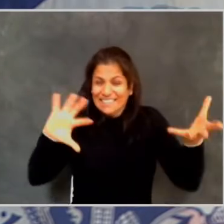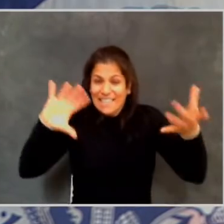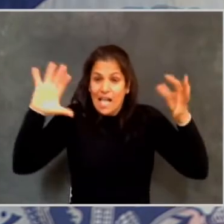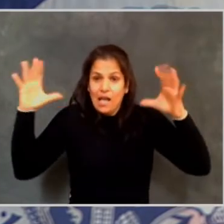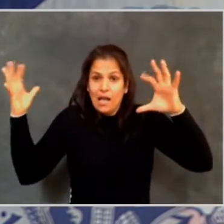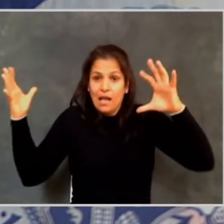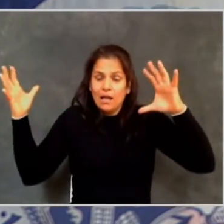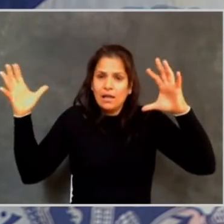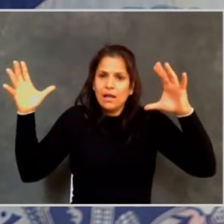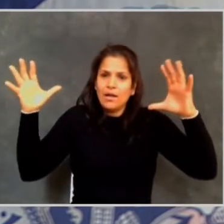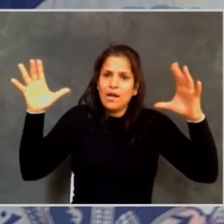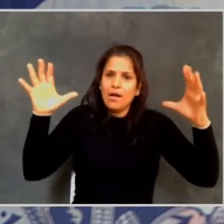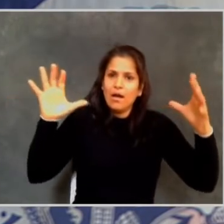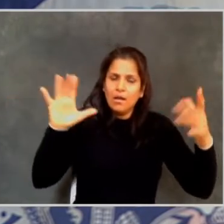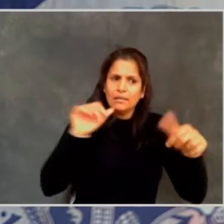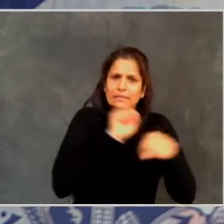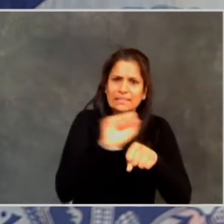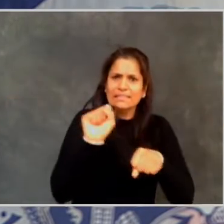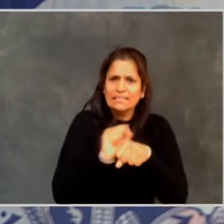Barbeau, Dr. Katz and I,